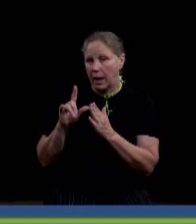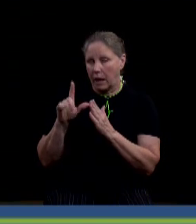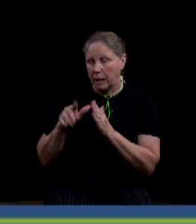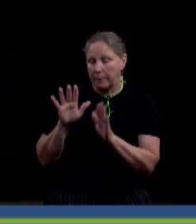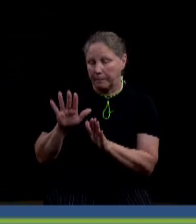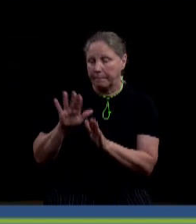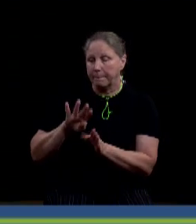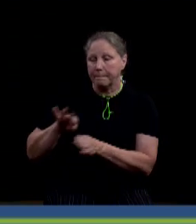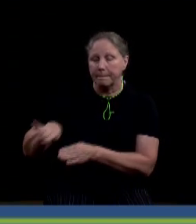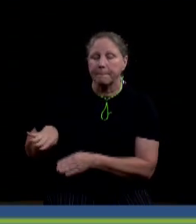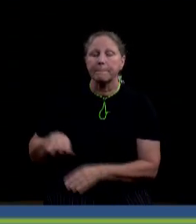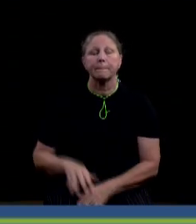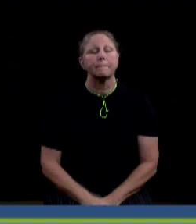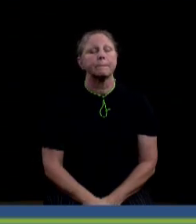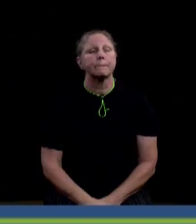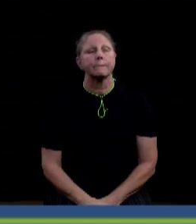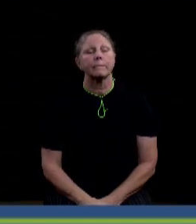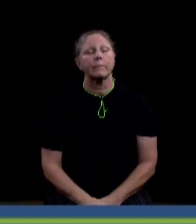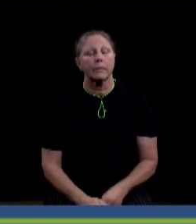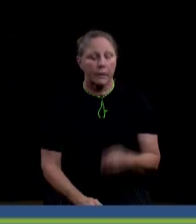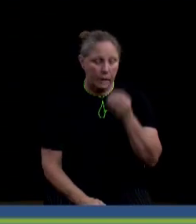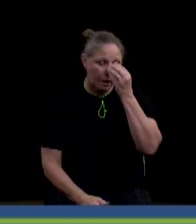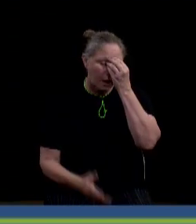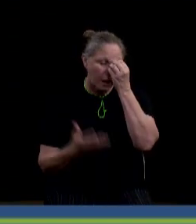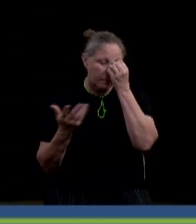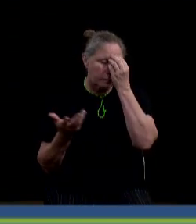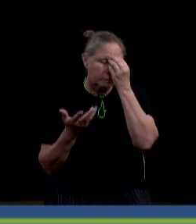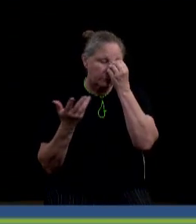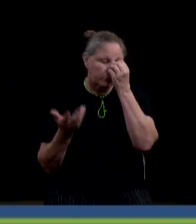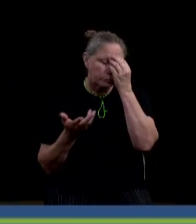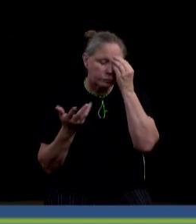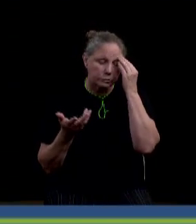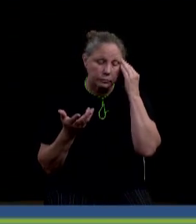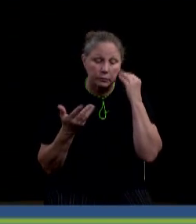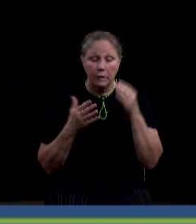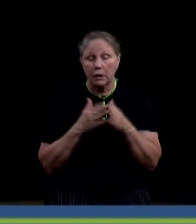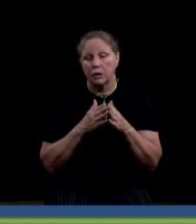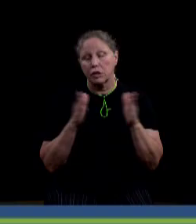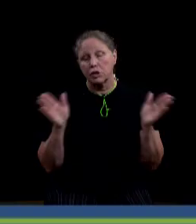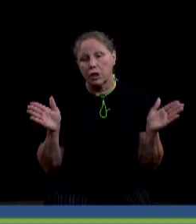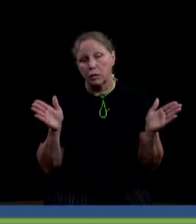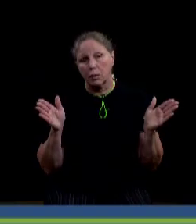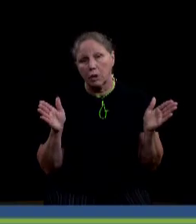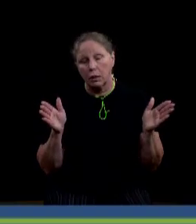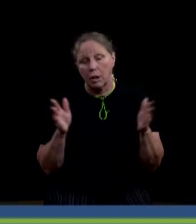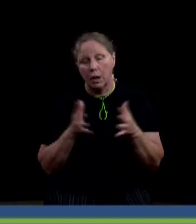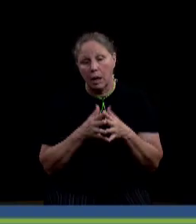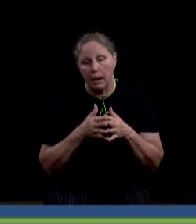on. In general, all the efforts that we do to